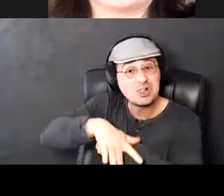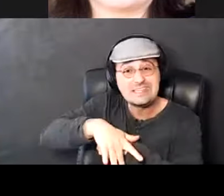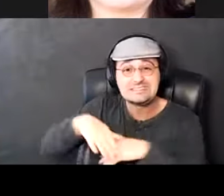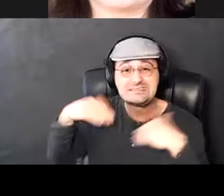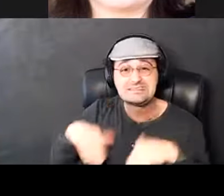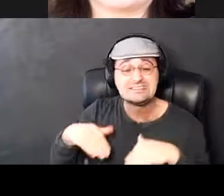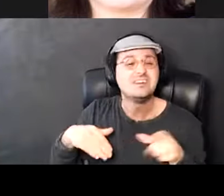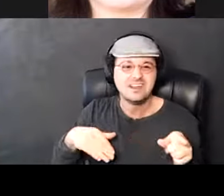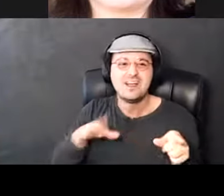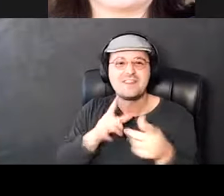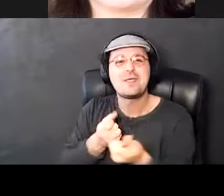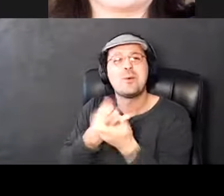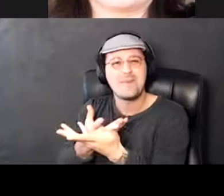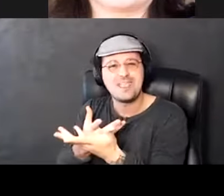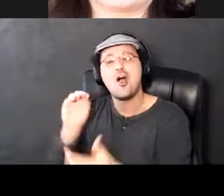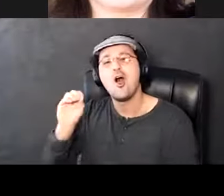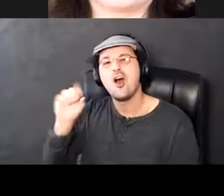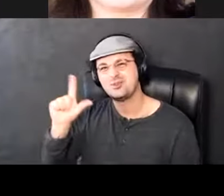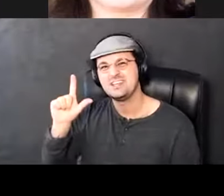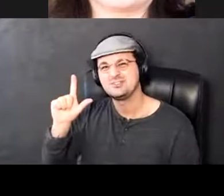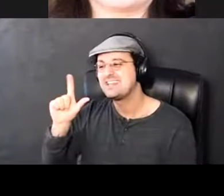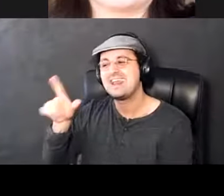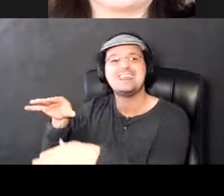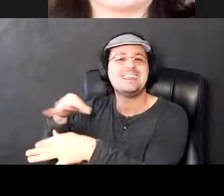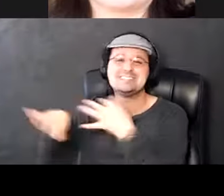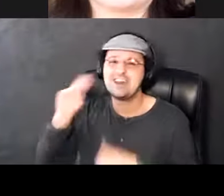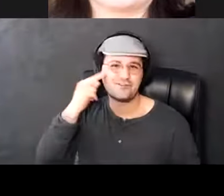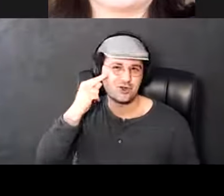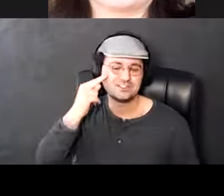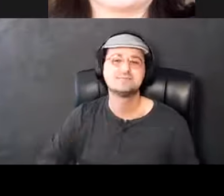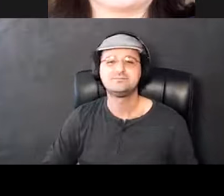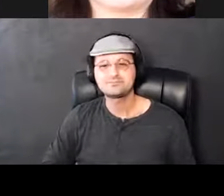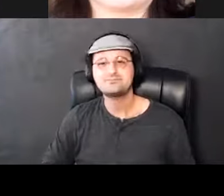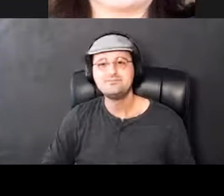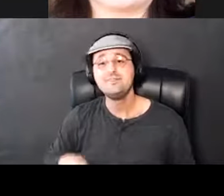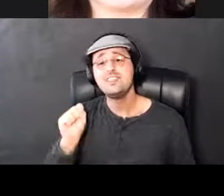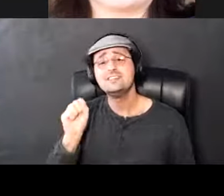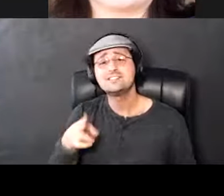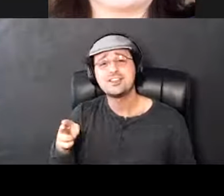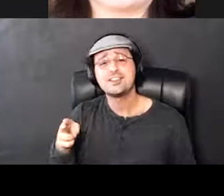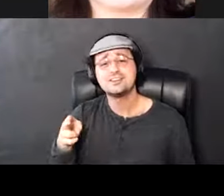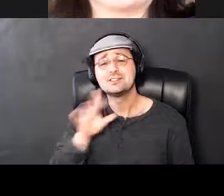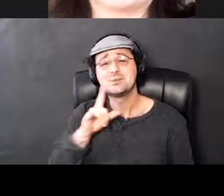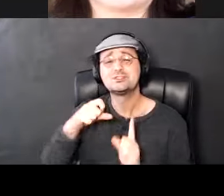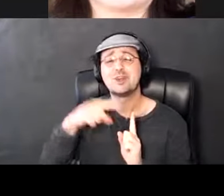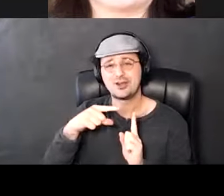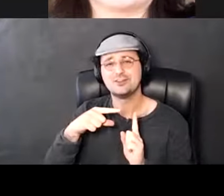they will make oligodendrocytes at a time when they should be making neurons, right? So sonic hedgehog somehow triggers oligodendrogenesis.